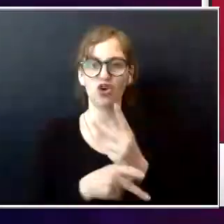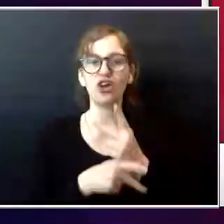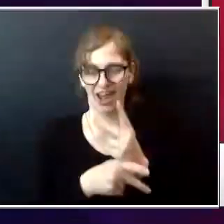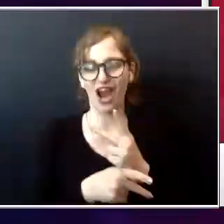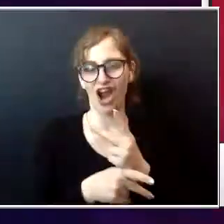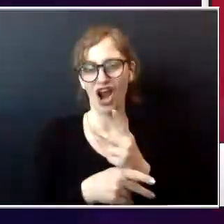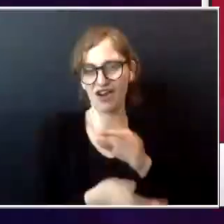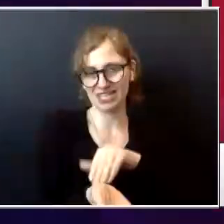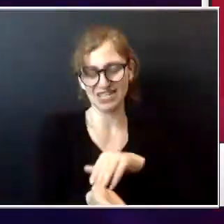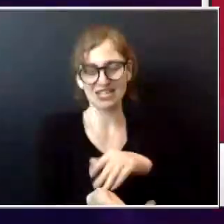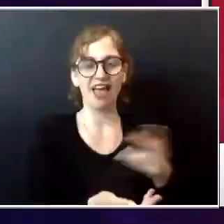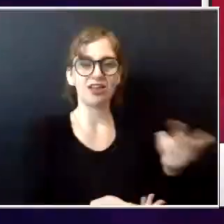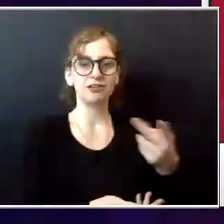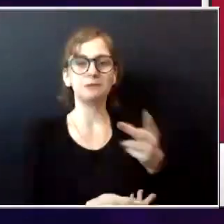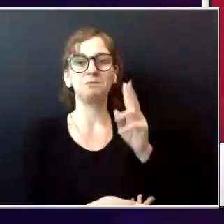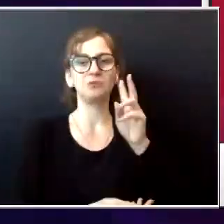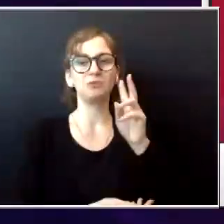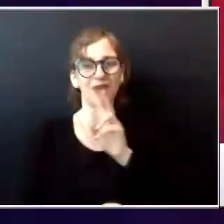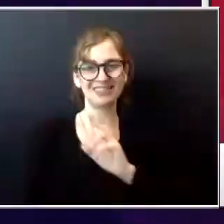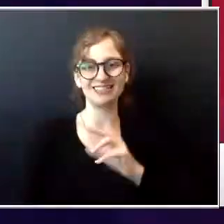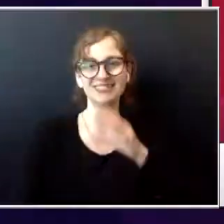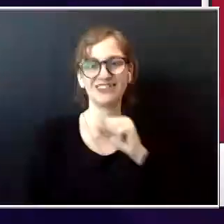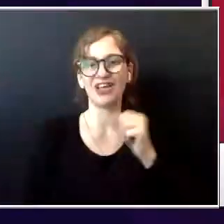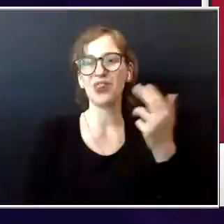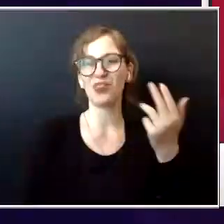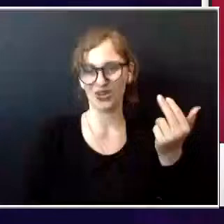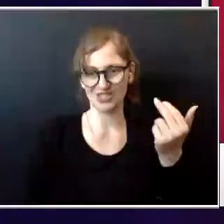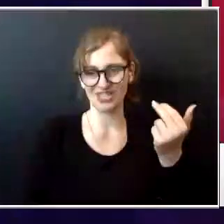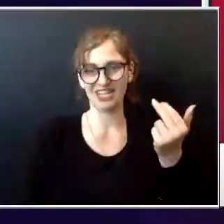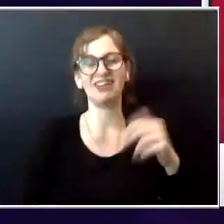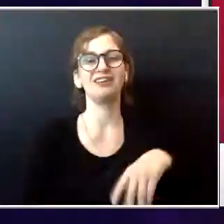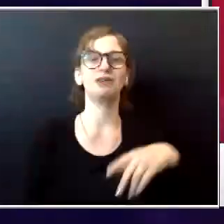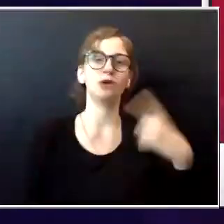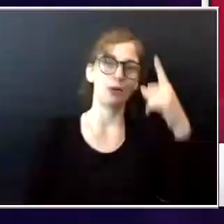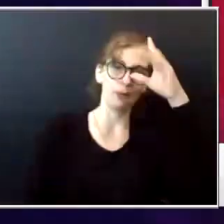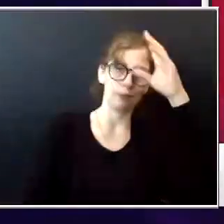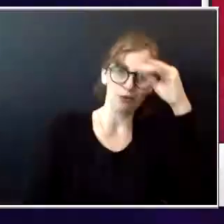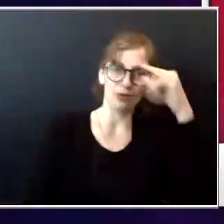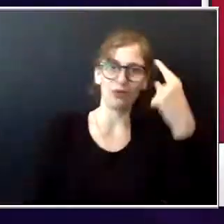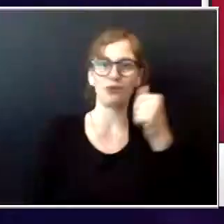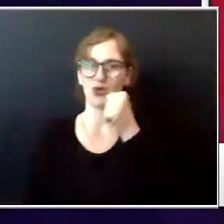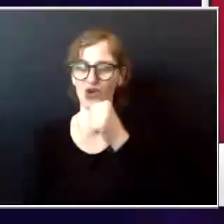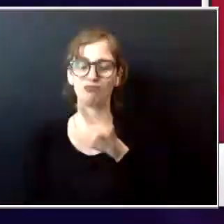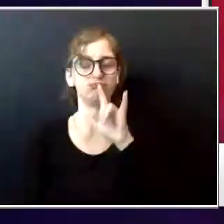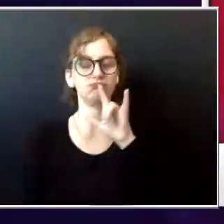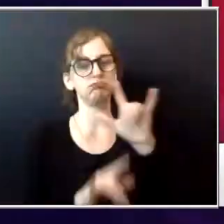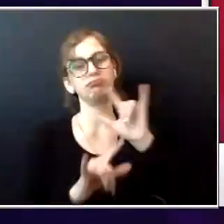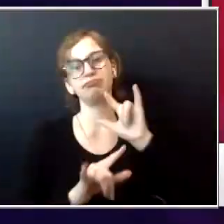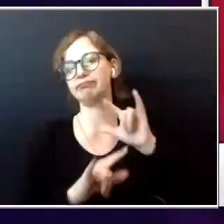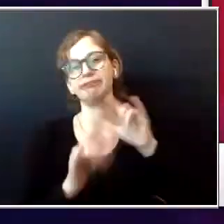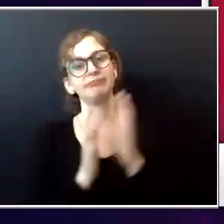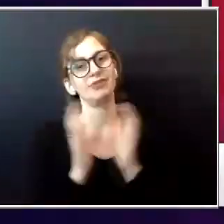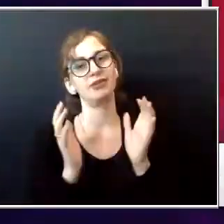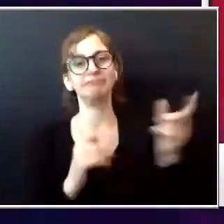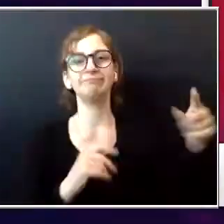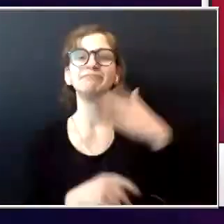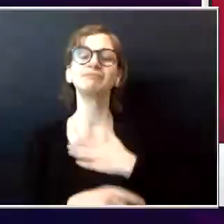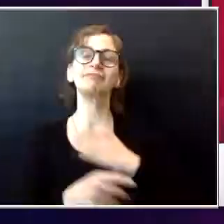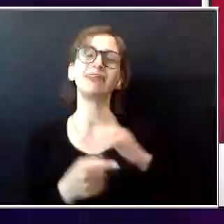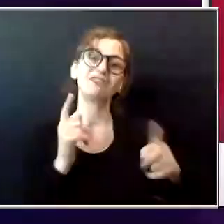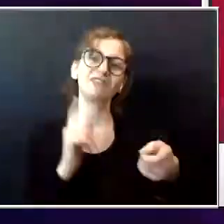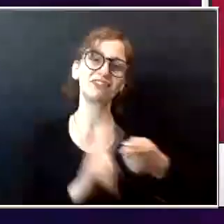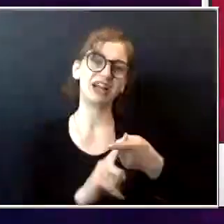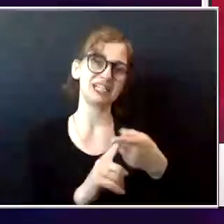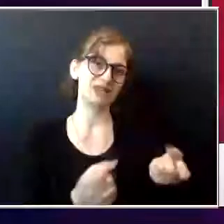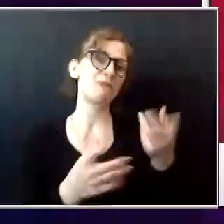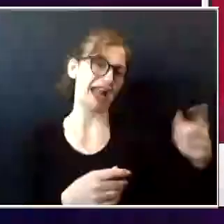13-year-old twins, a boy and a girl. We love them to death, and these are my friends. Many of them are cardiologists.